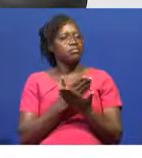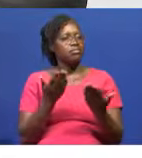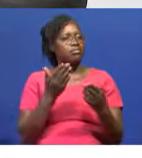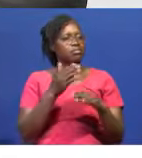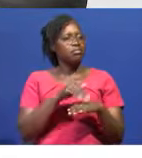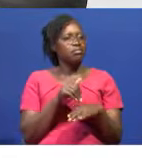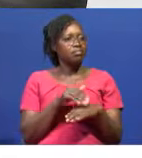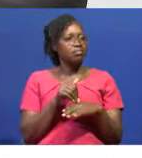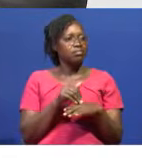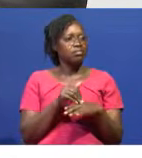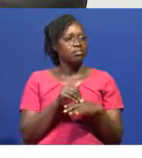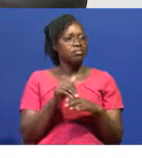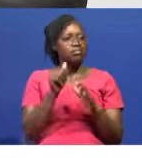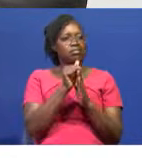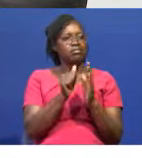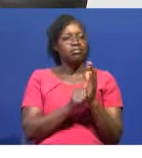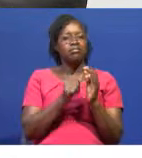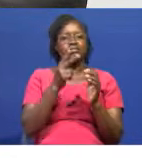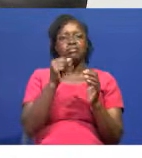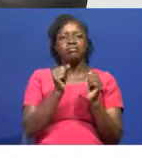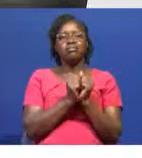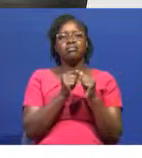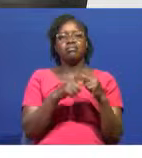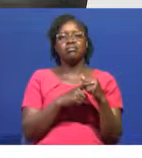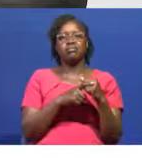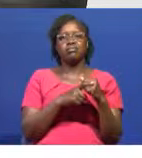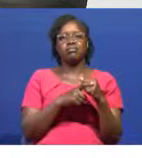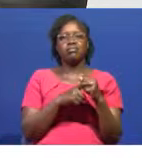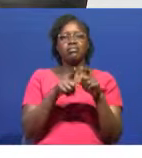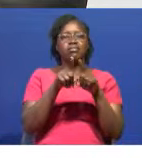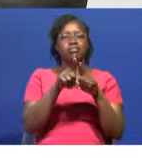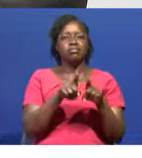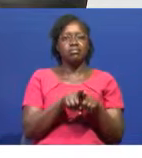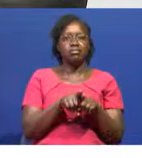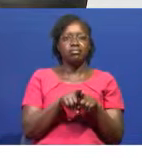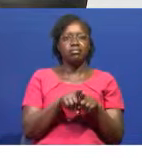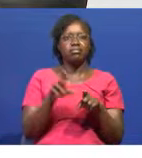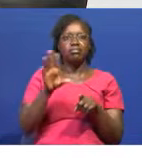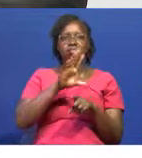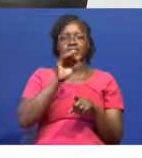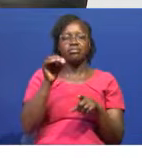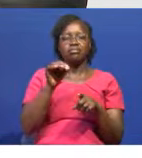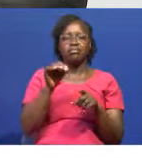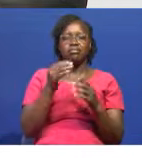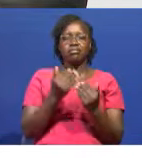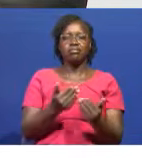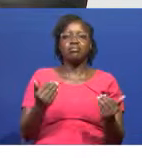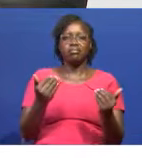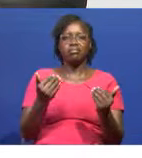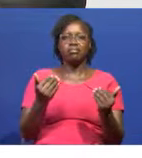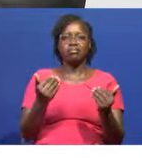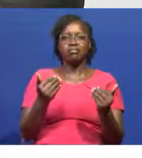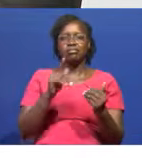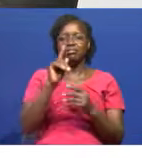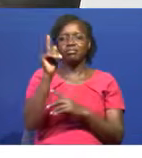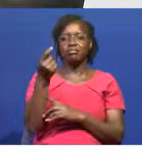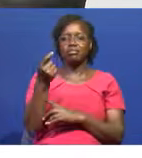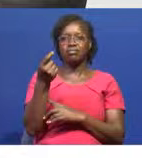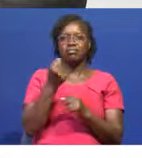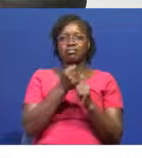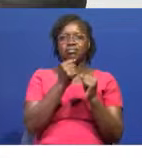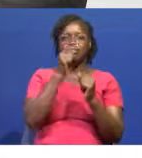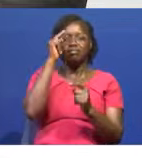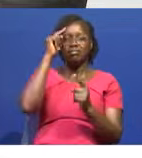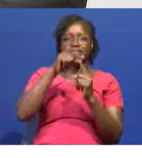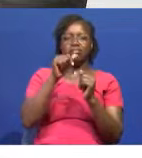called Agenda 2063. Yes. And also an Africa Fit for Children, which is Kenya working towards